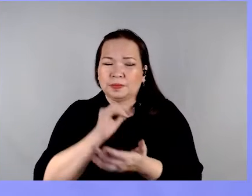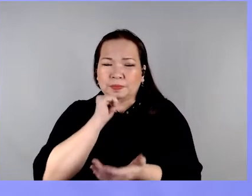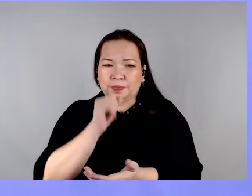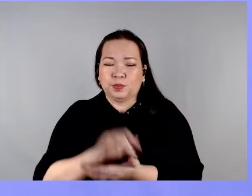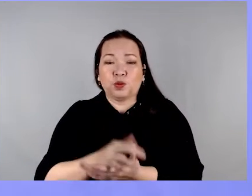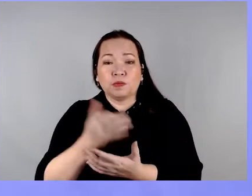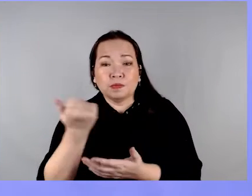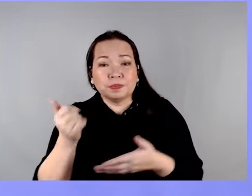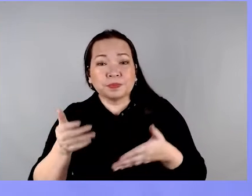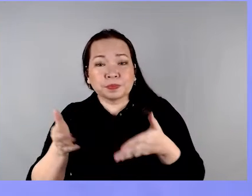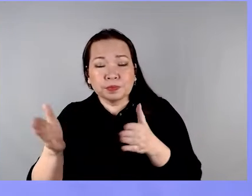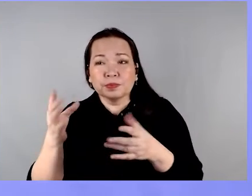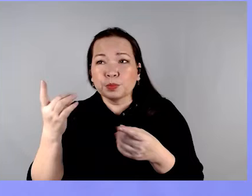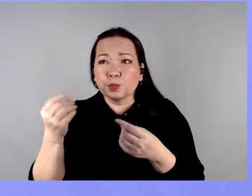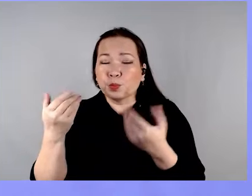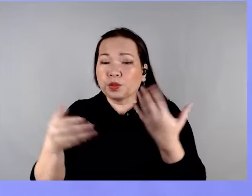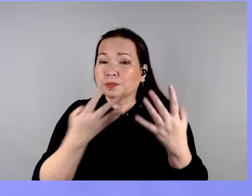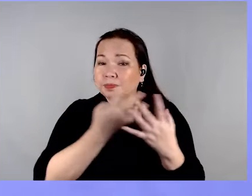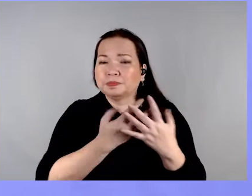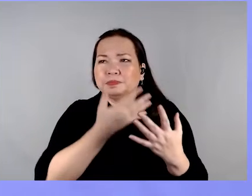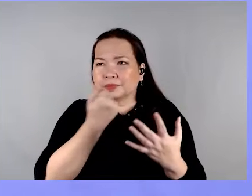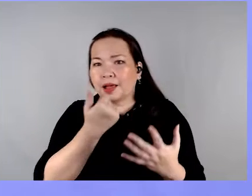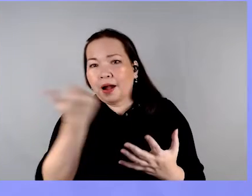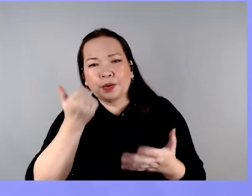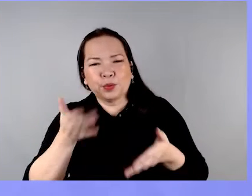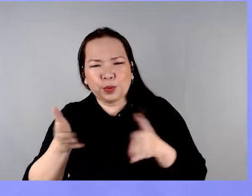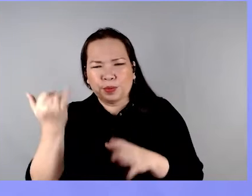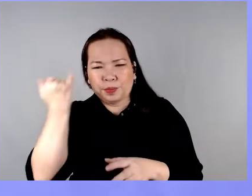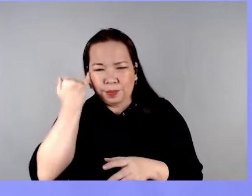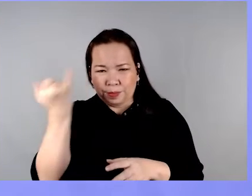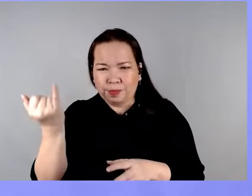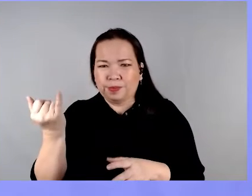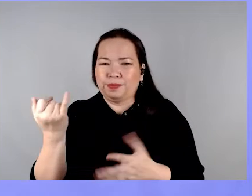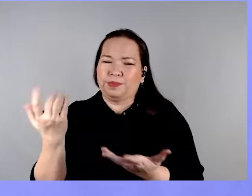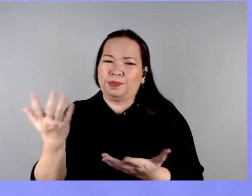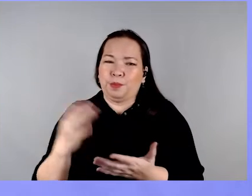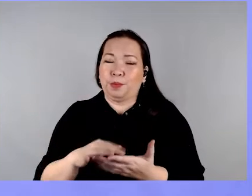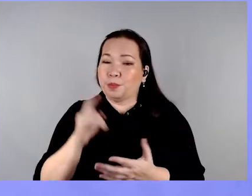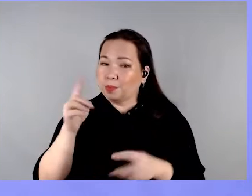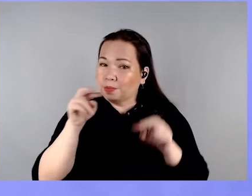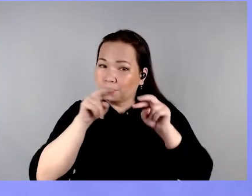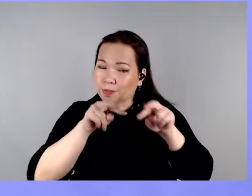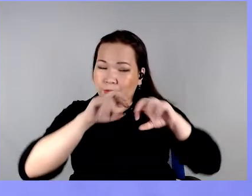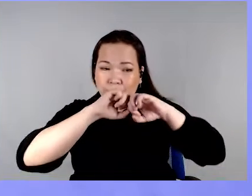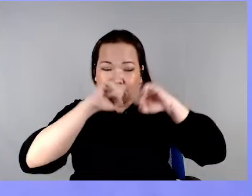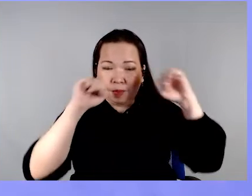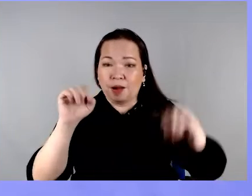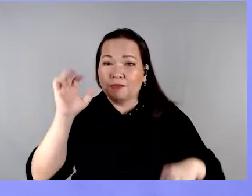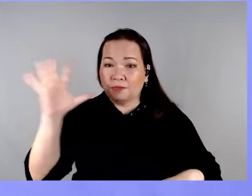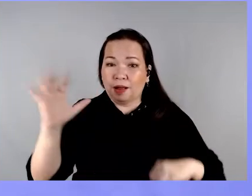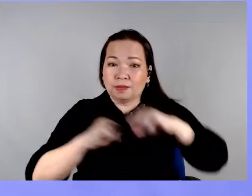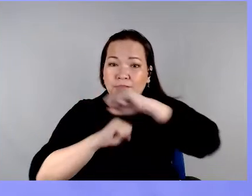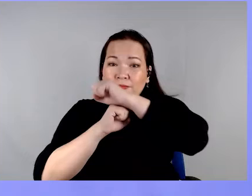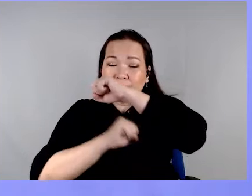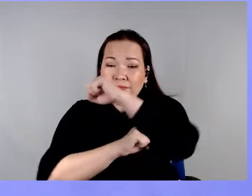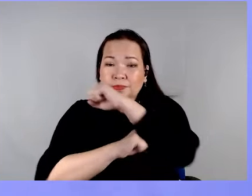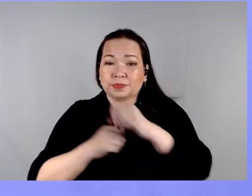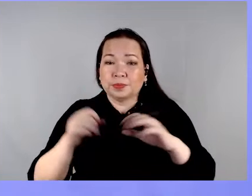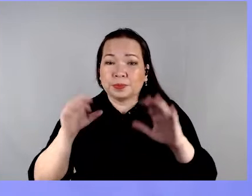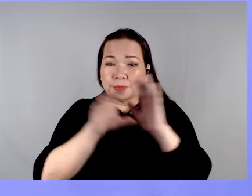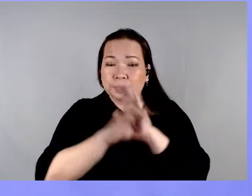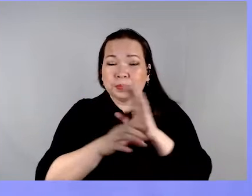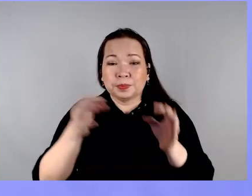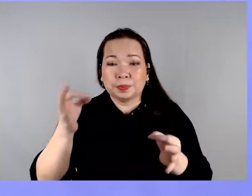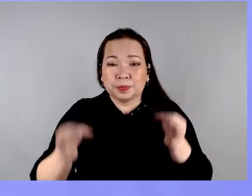to imprisonment, especially for those still undergoing trial, is highly encouraged. A closer look at the five pillars